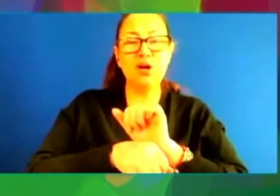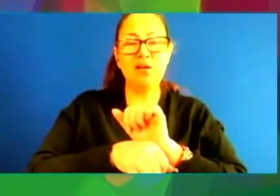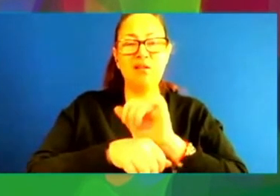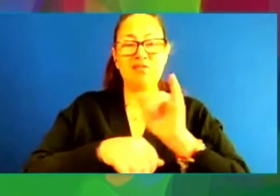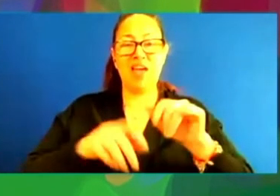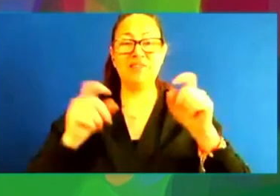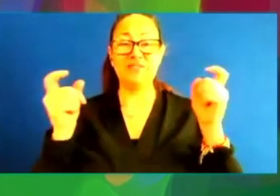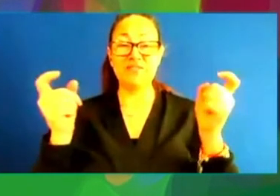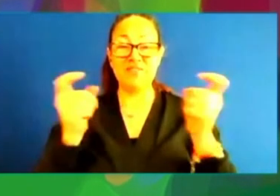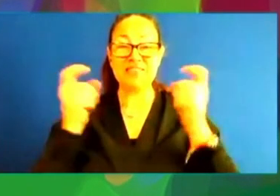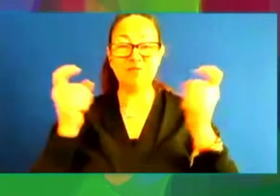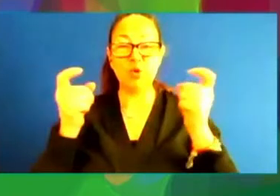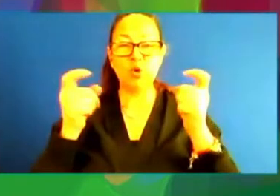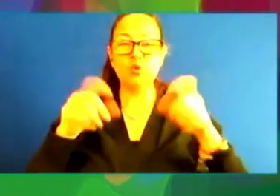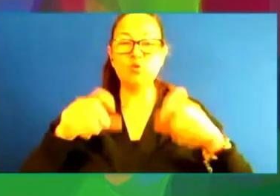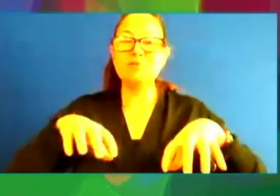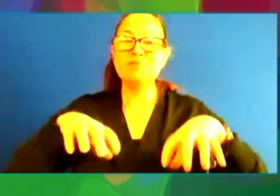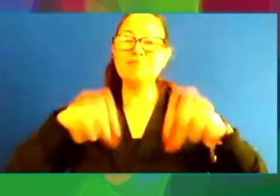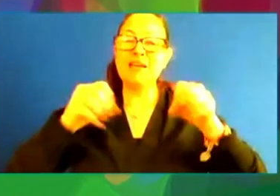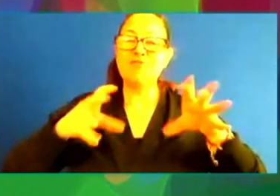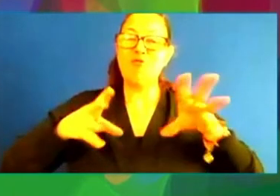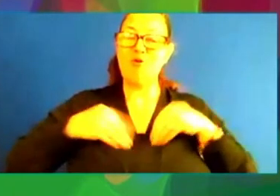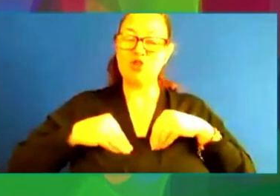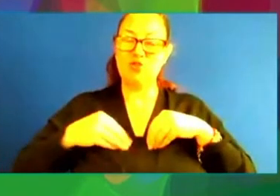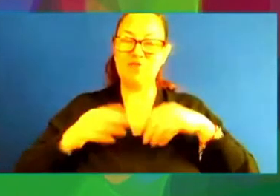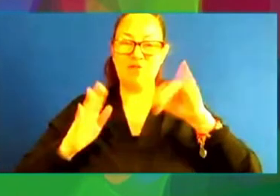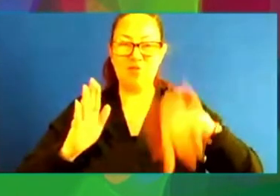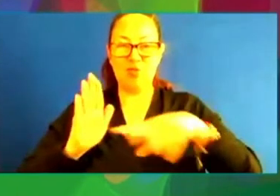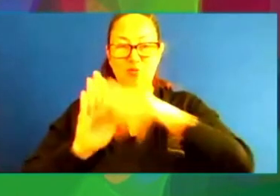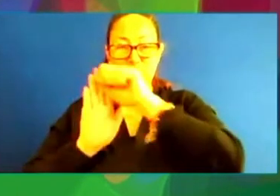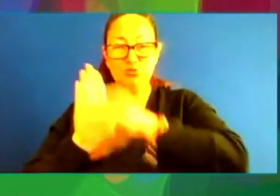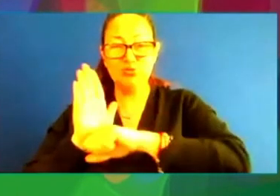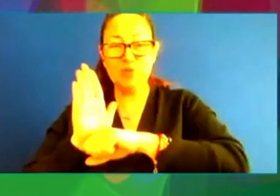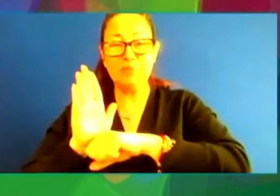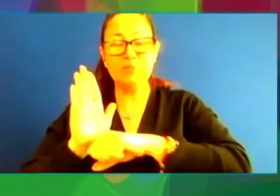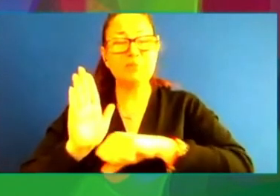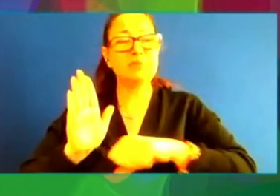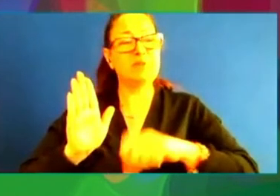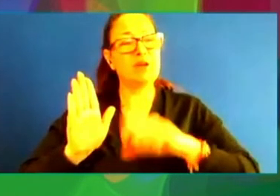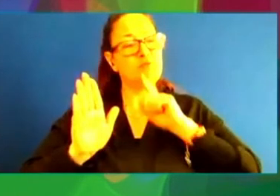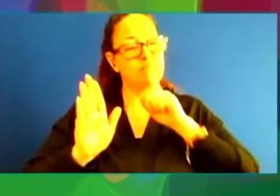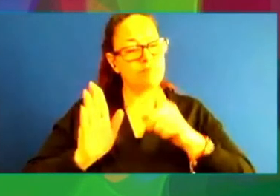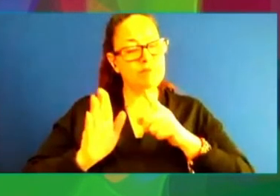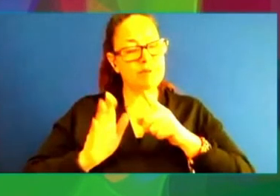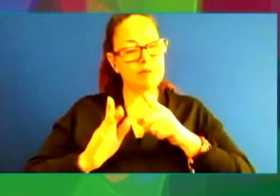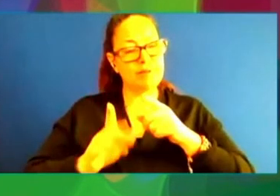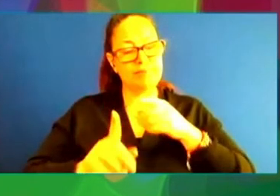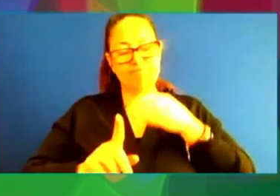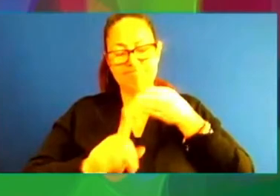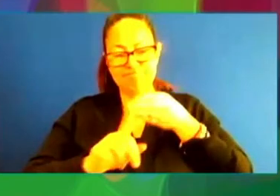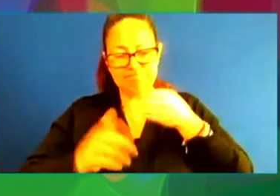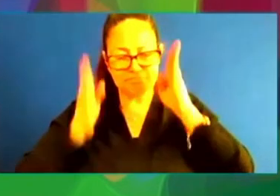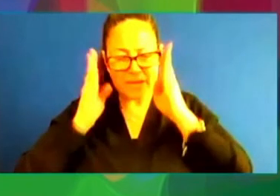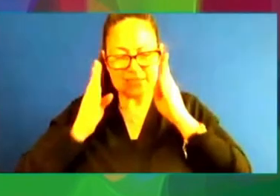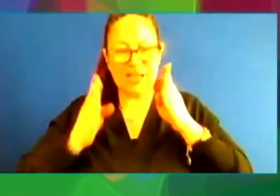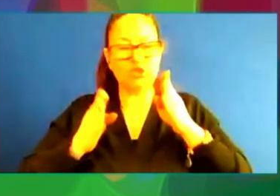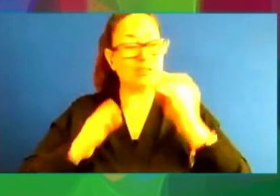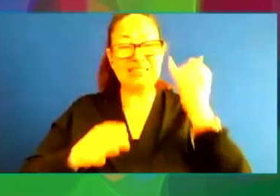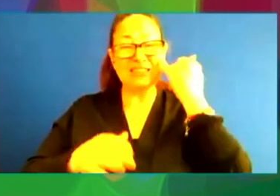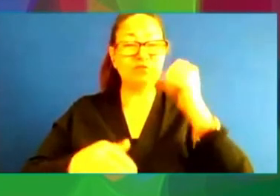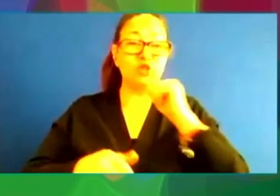was about taking ownership of those scripts and also attending critically to those scripts. Because if you're not